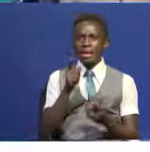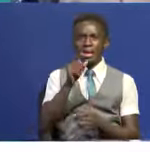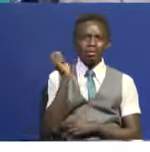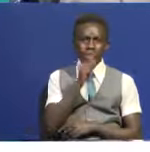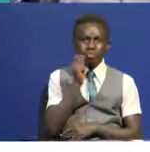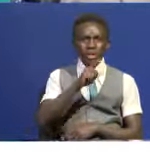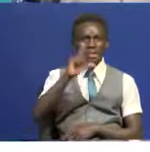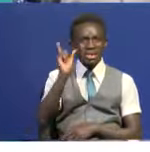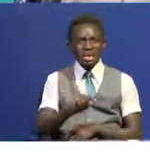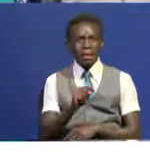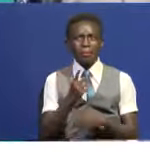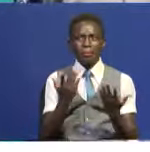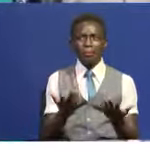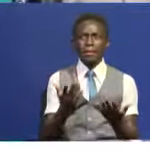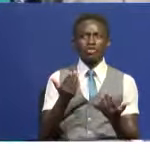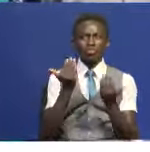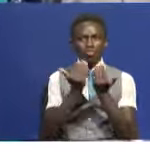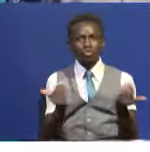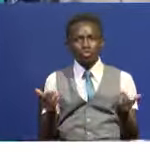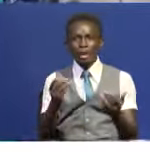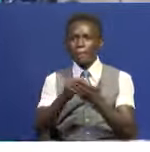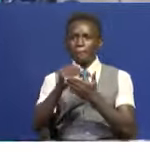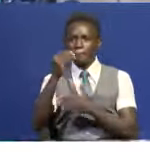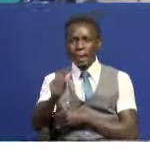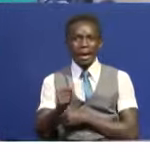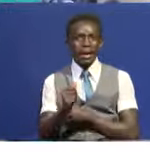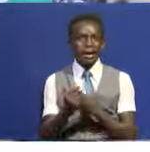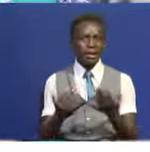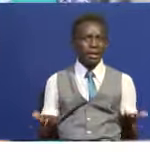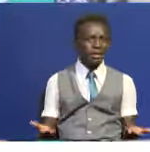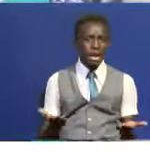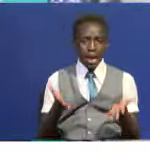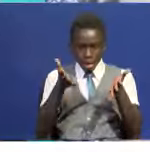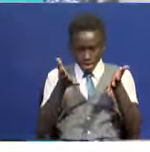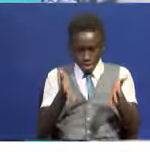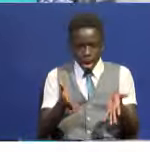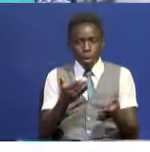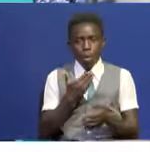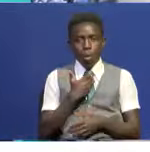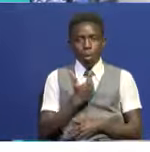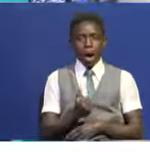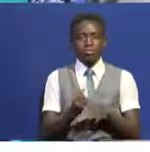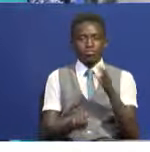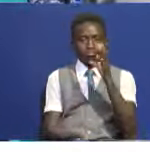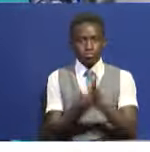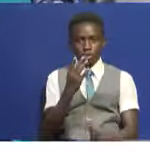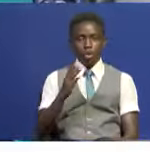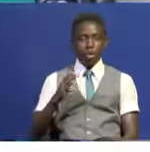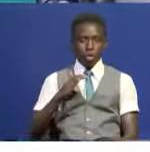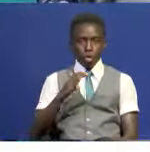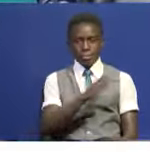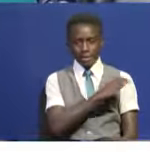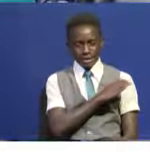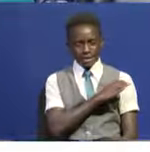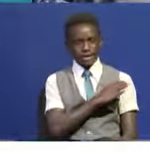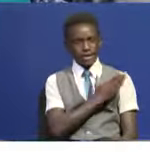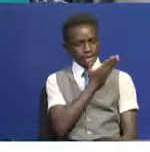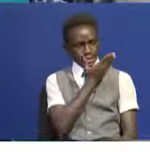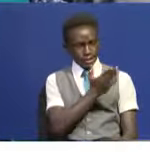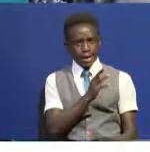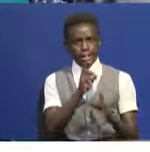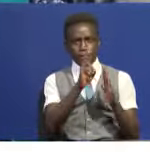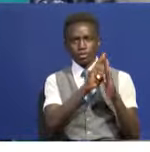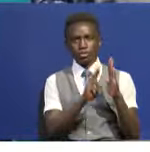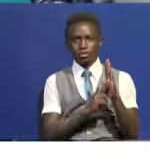it's being accessed by many children, I want now to have a committee as provided in the regulations for them